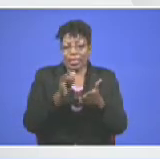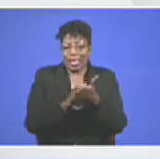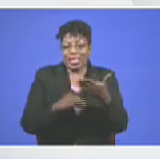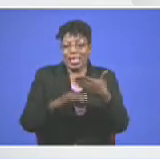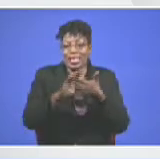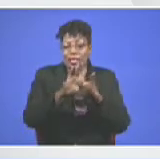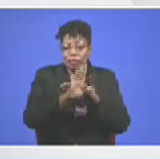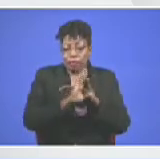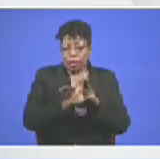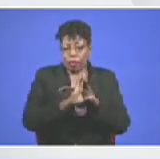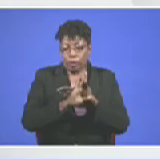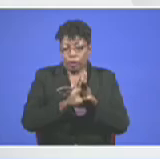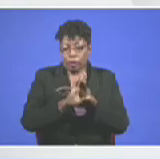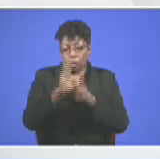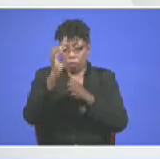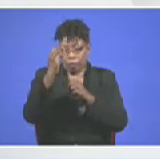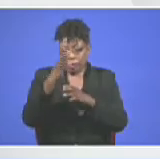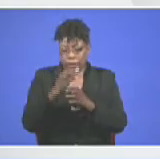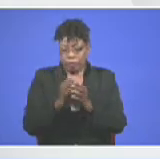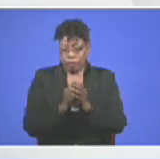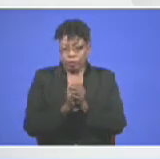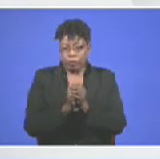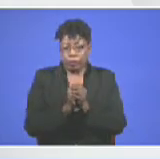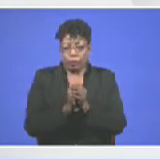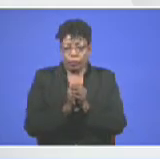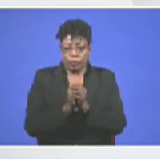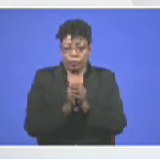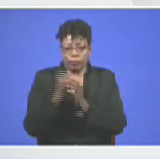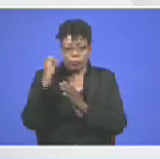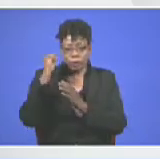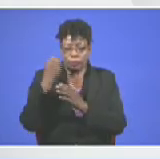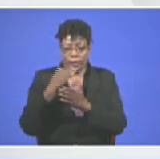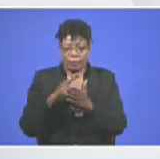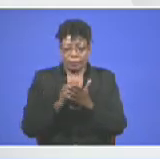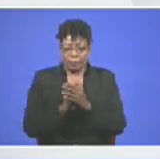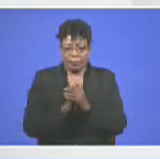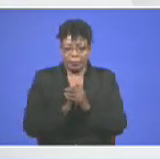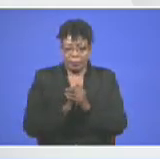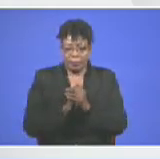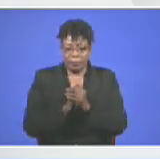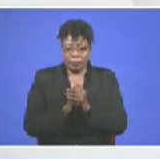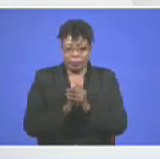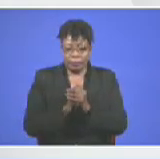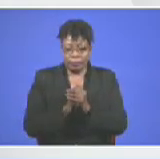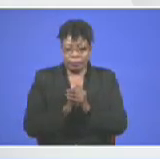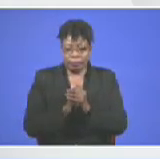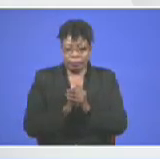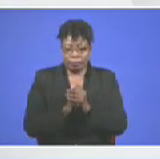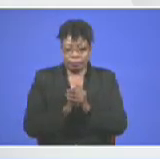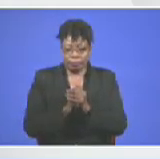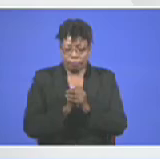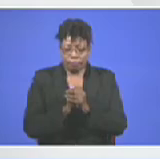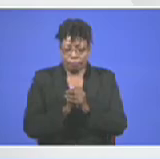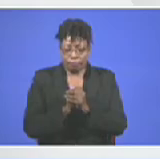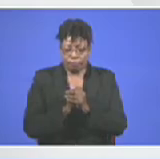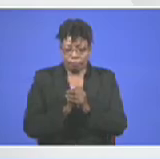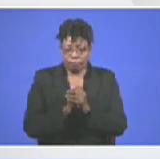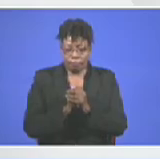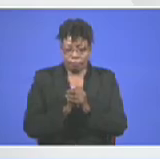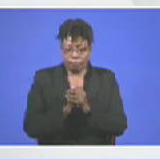compliance. So we have to look at a strategy for which